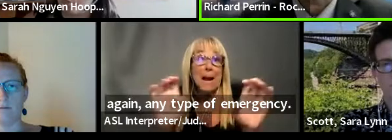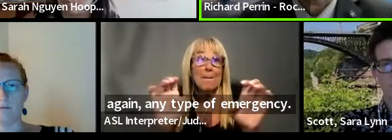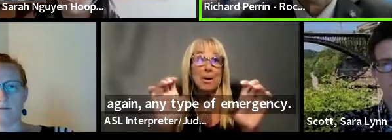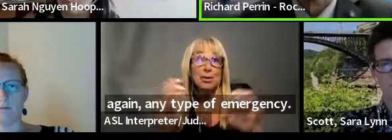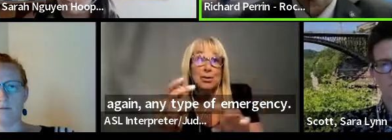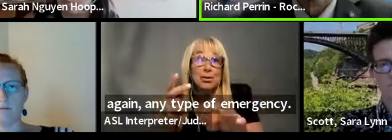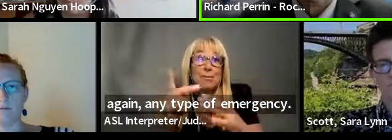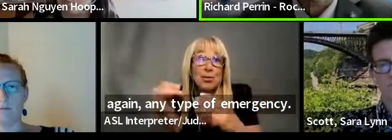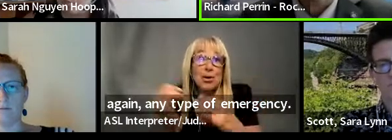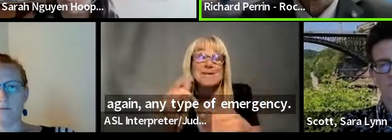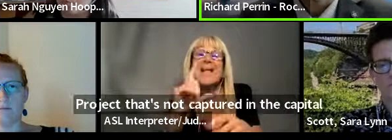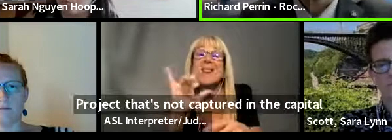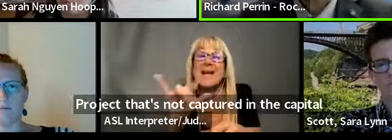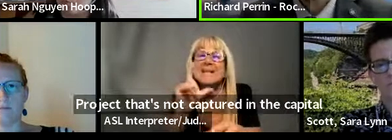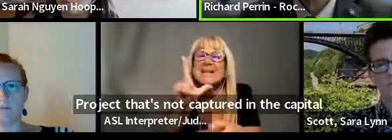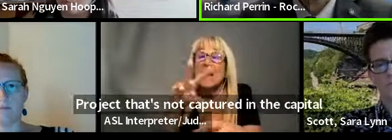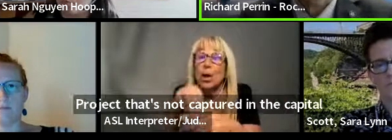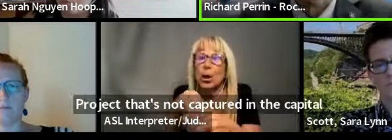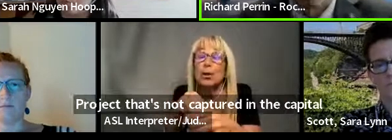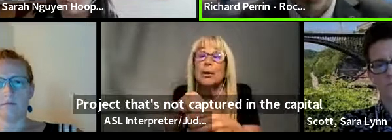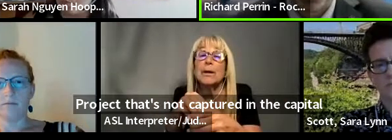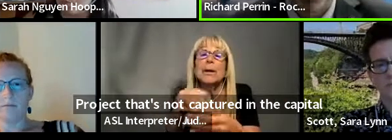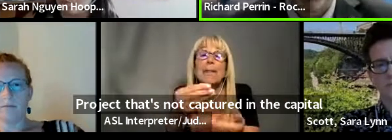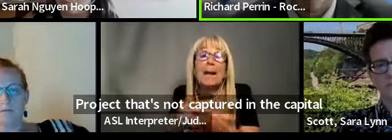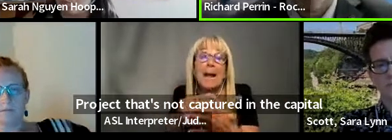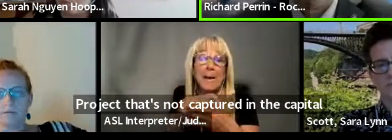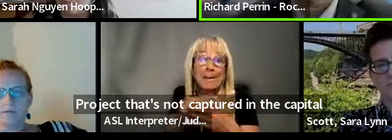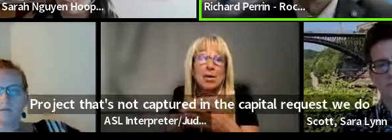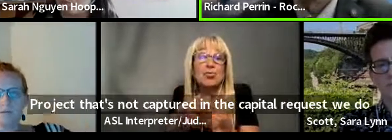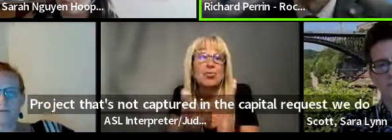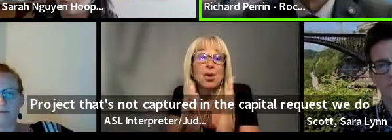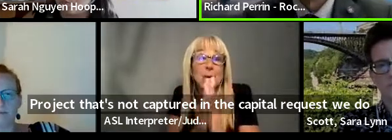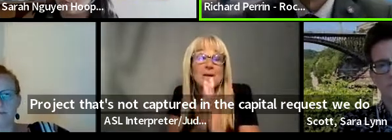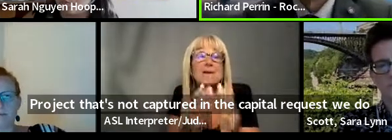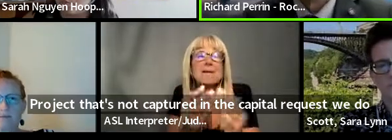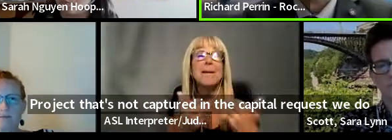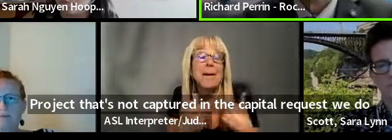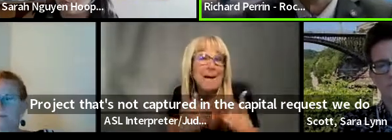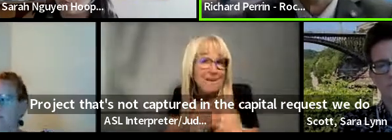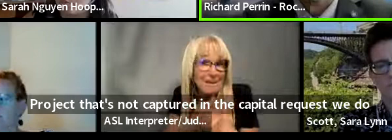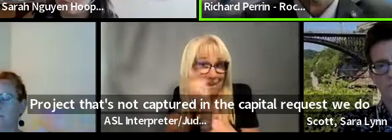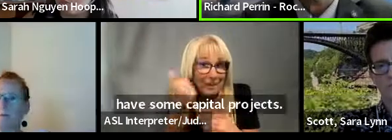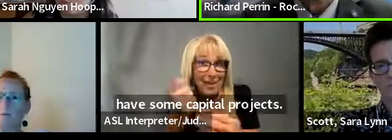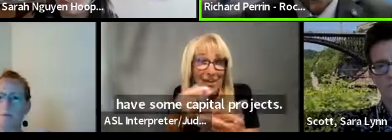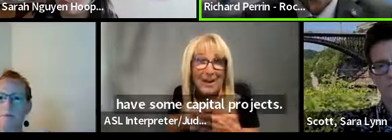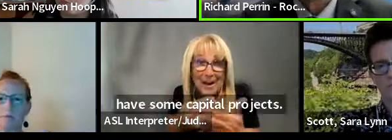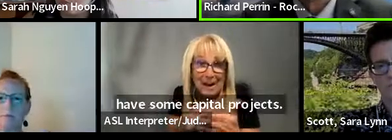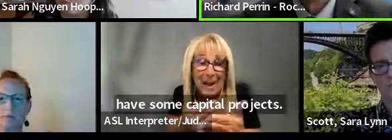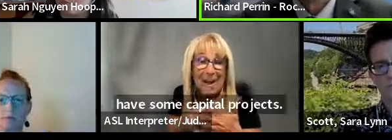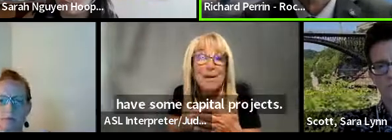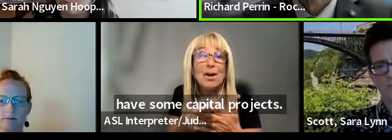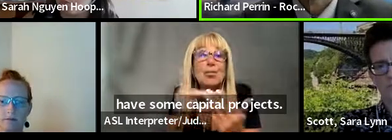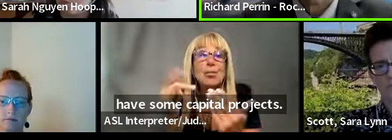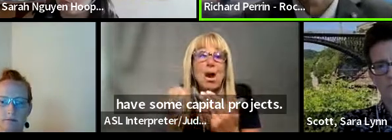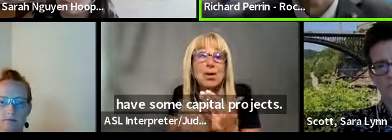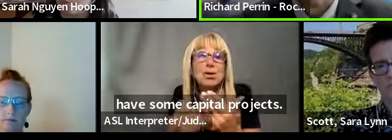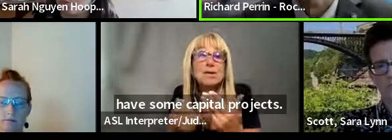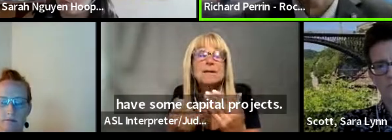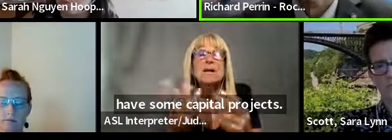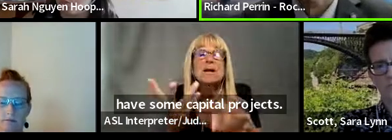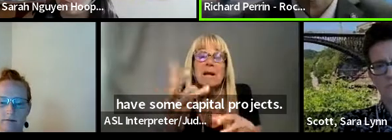the capital request. We do have some capital projects that are what I will term in the queue. These